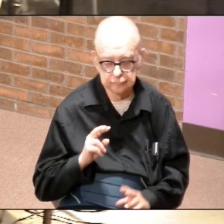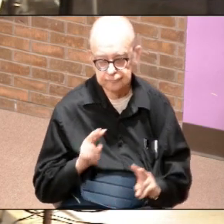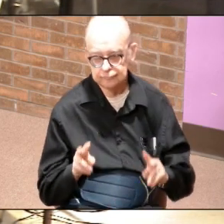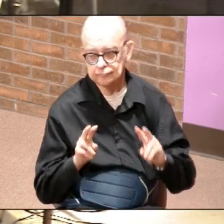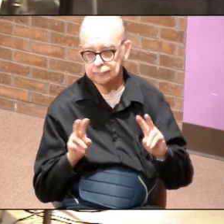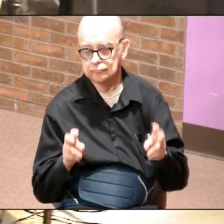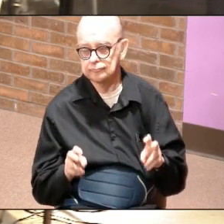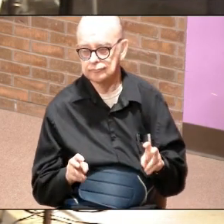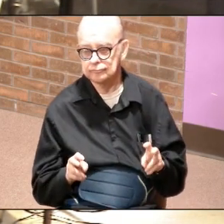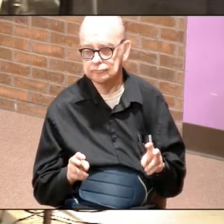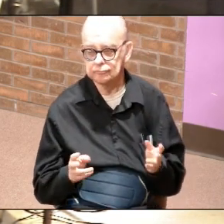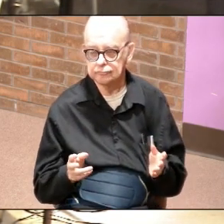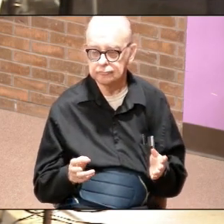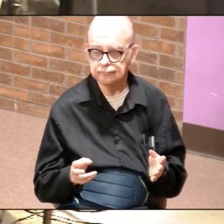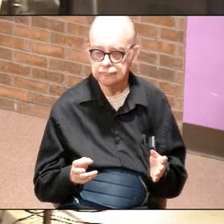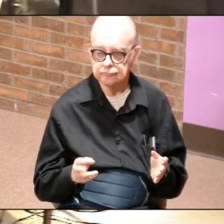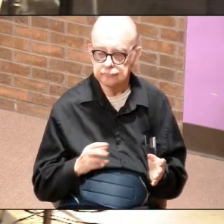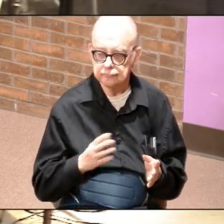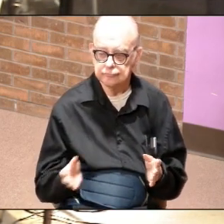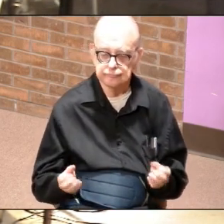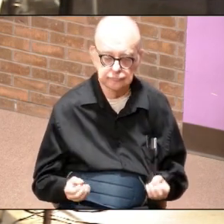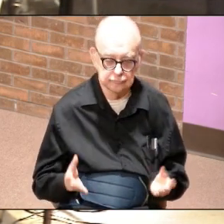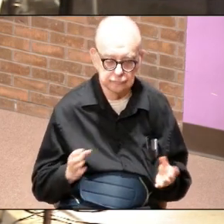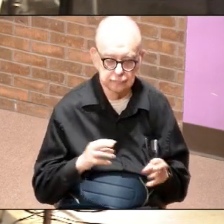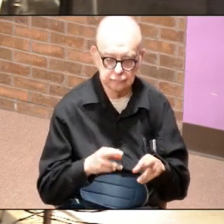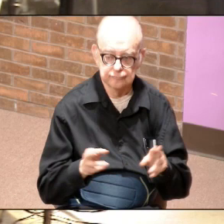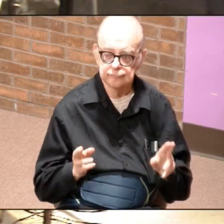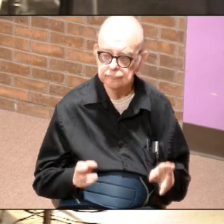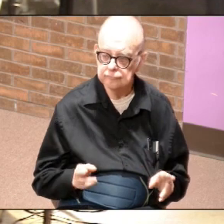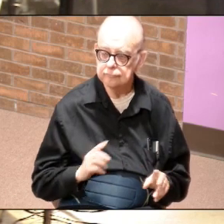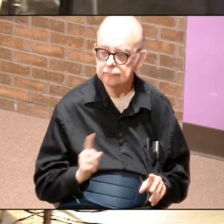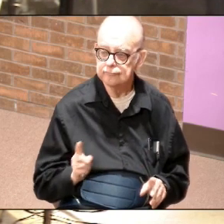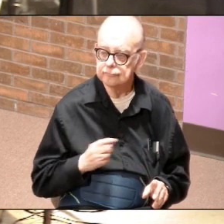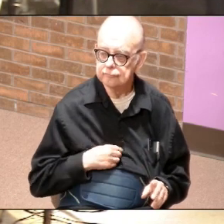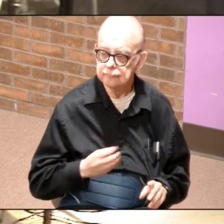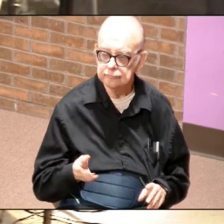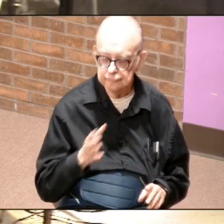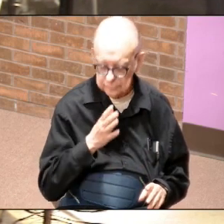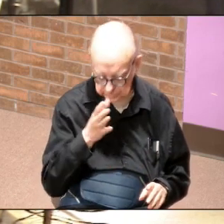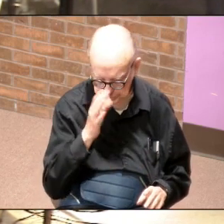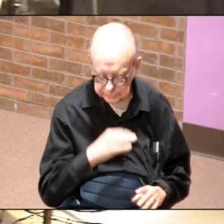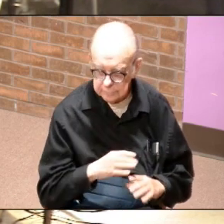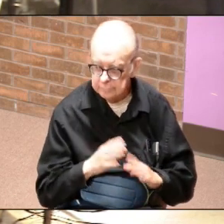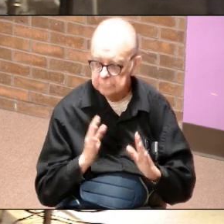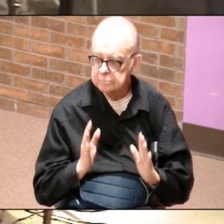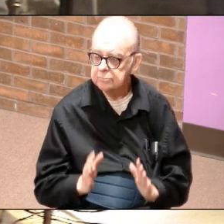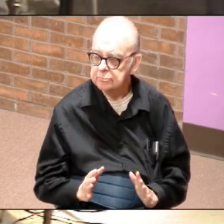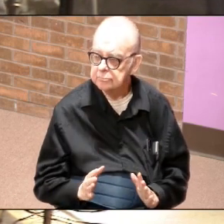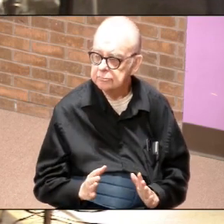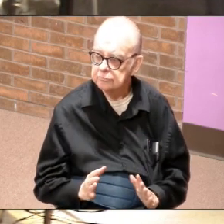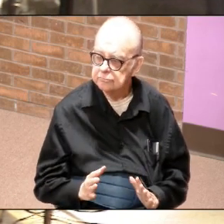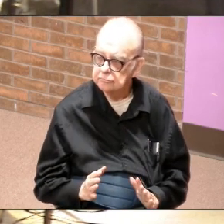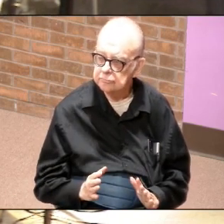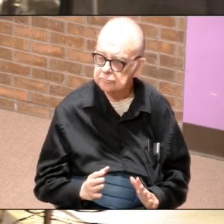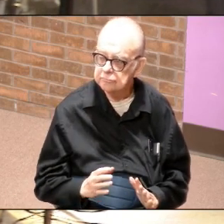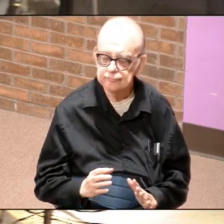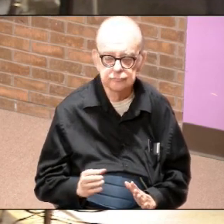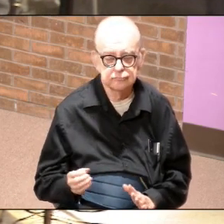at what it says. There are many rooms in my Father's house or home, okay?